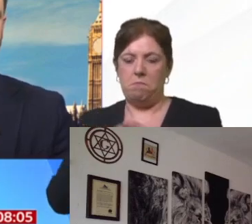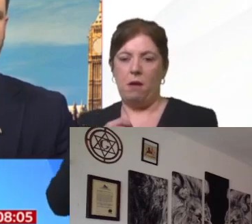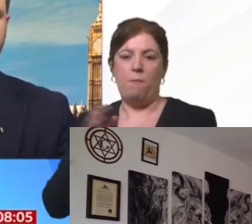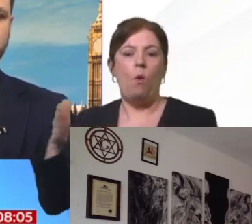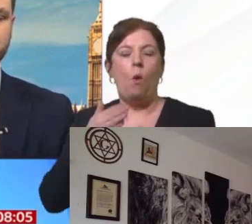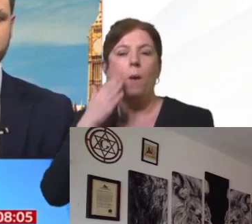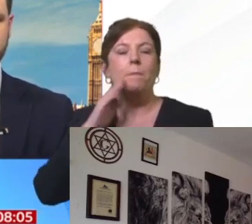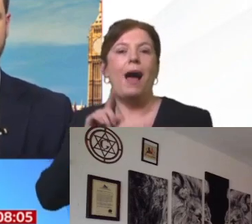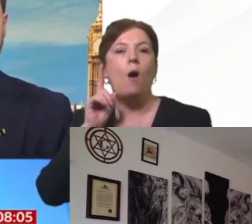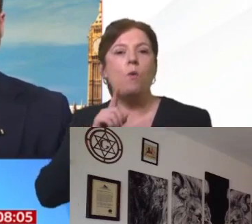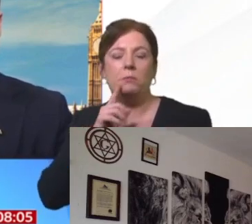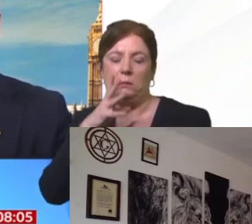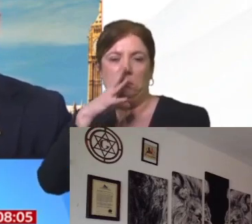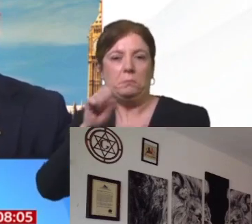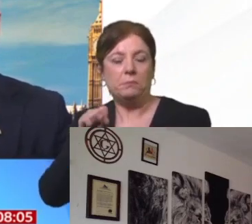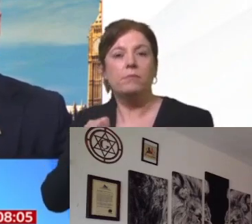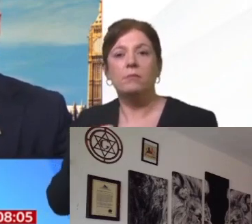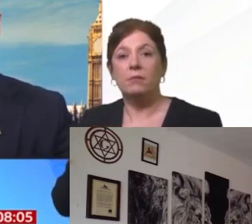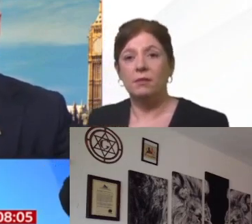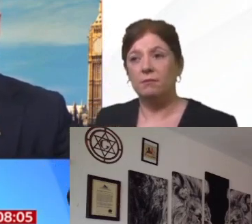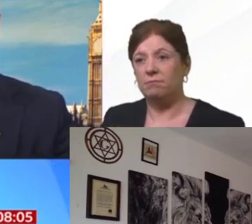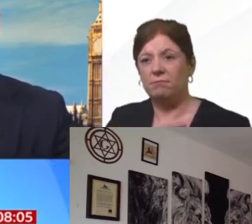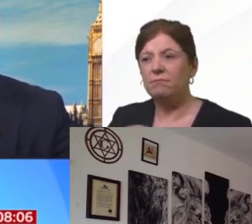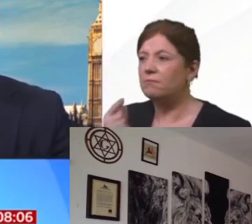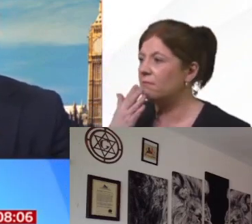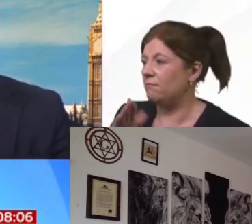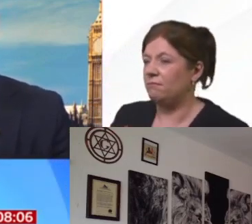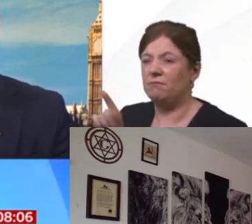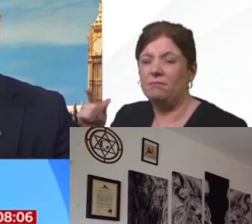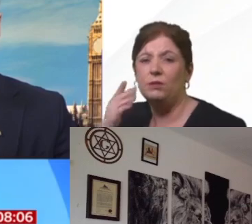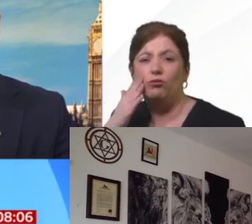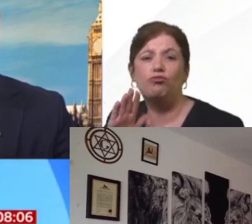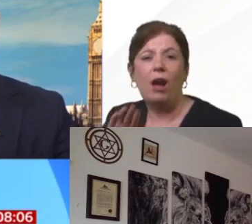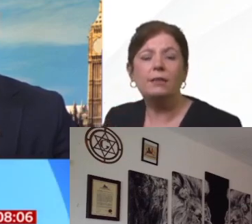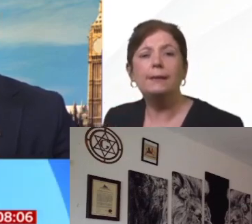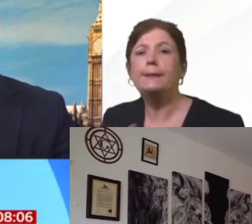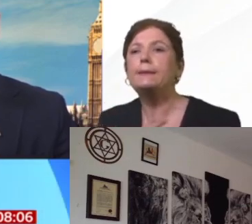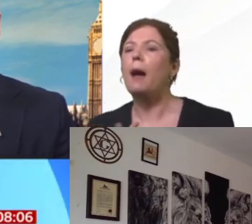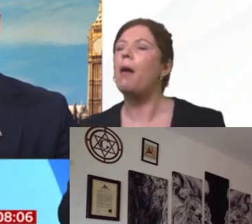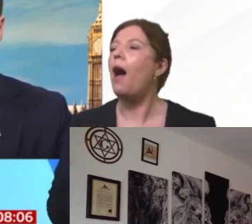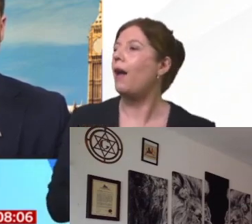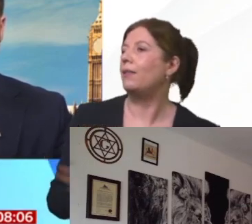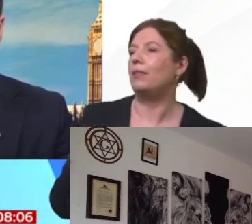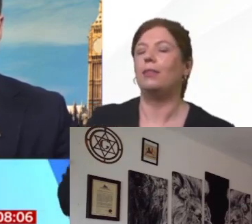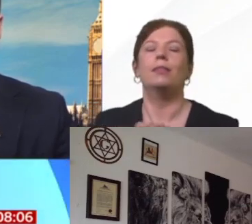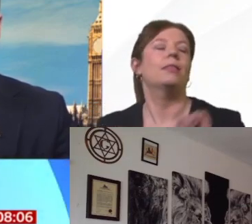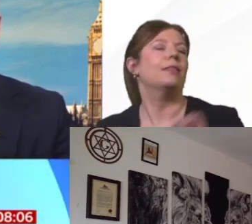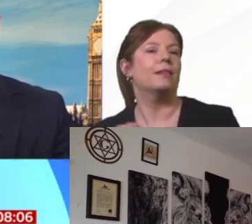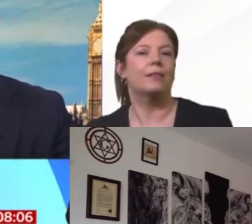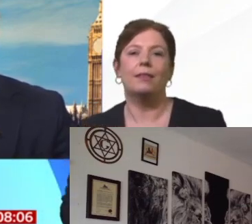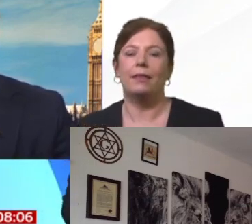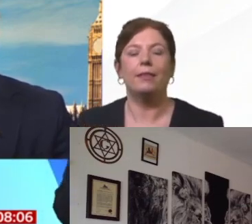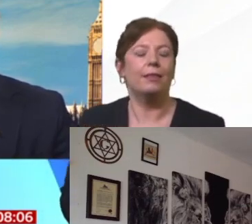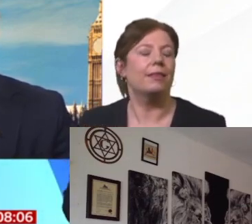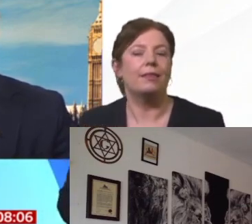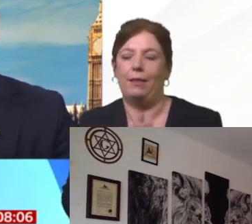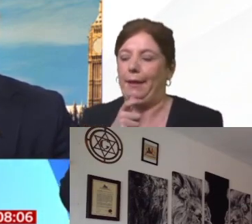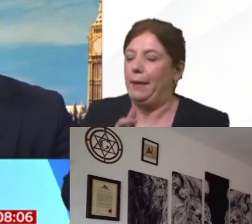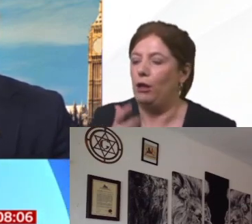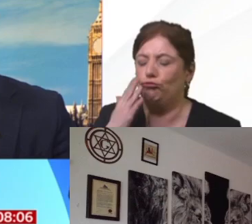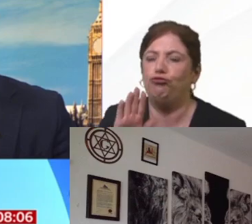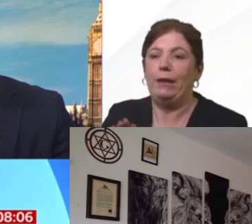said these are racist comments. Others have moved around that particular word. In the